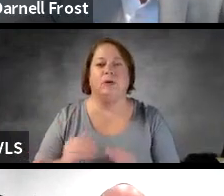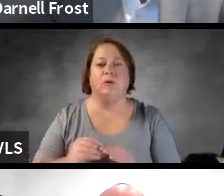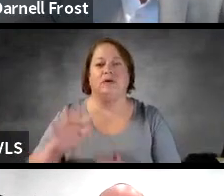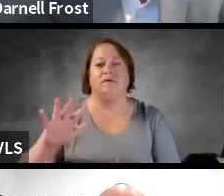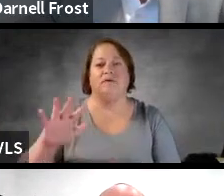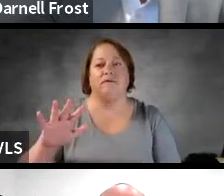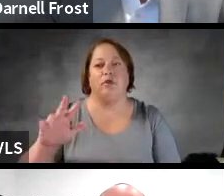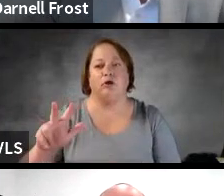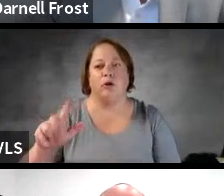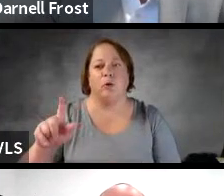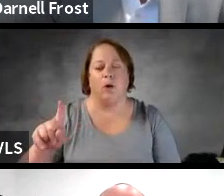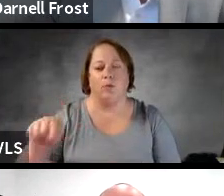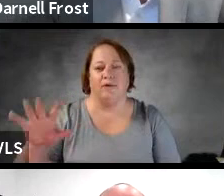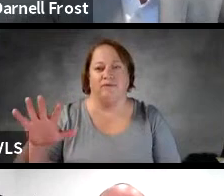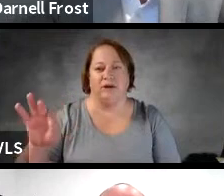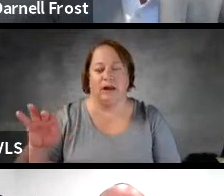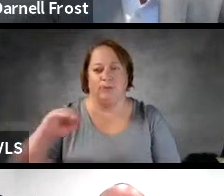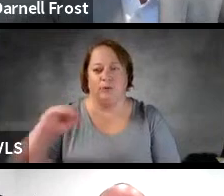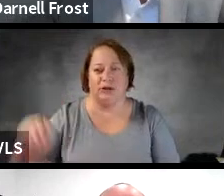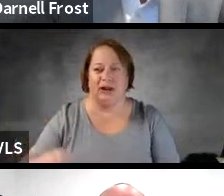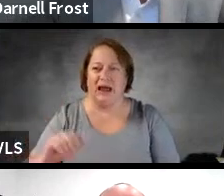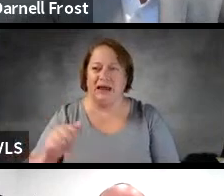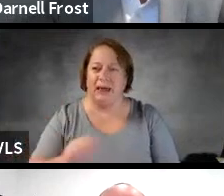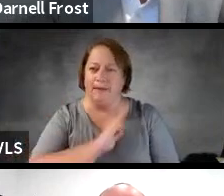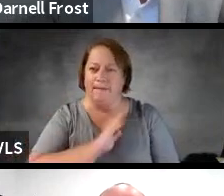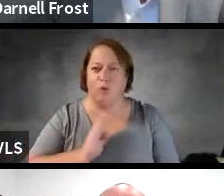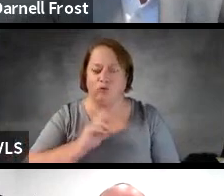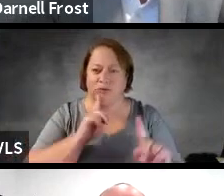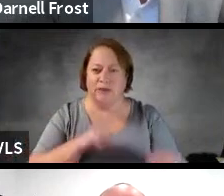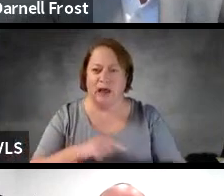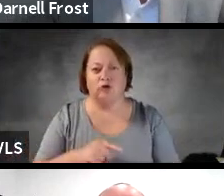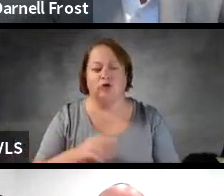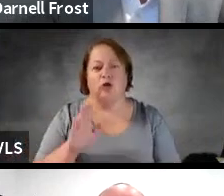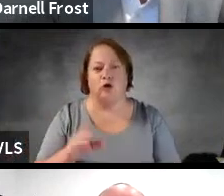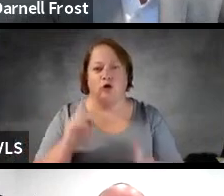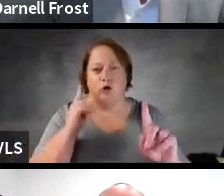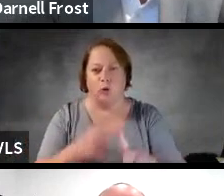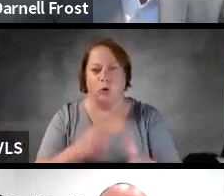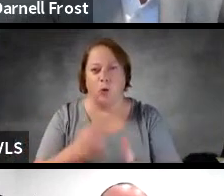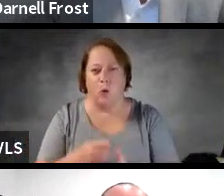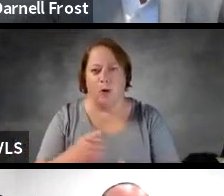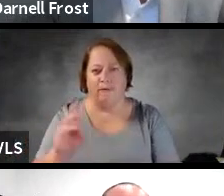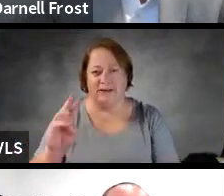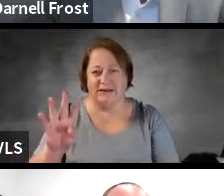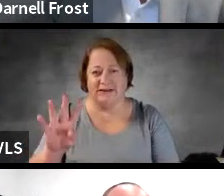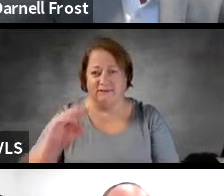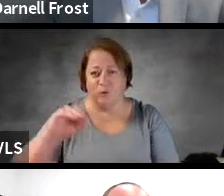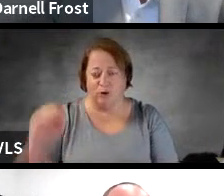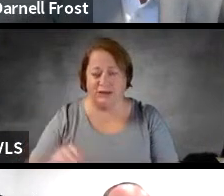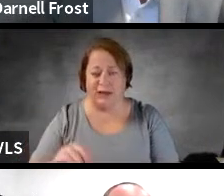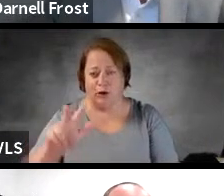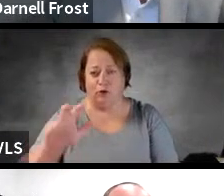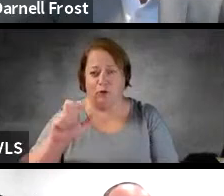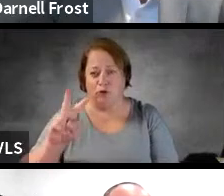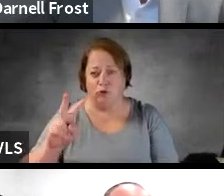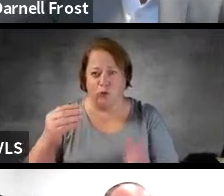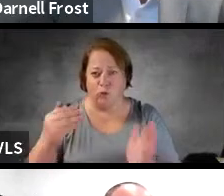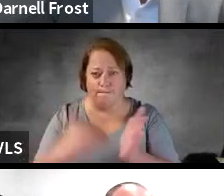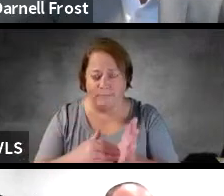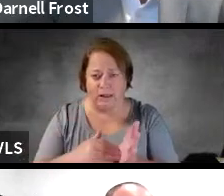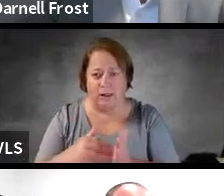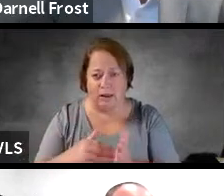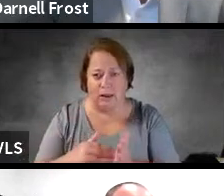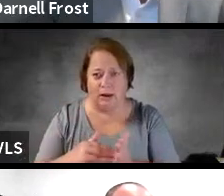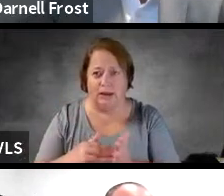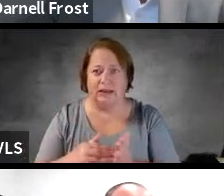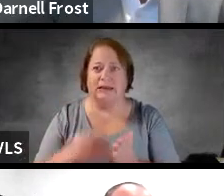31.59%. Can the board respond to how their current goal and fund balance, which is 64% at $302 million, serves the